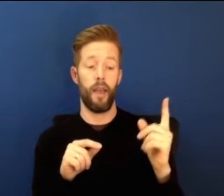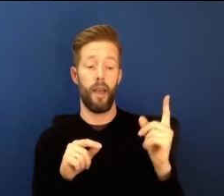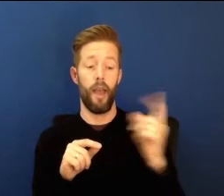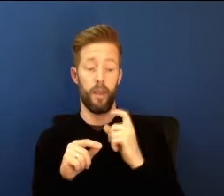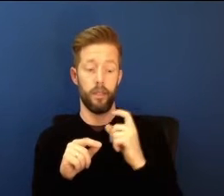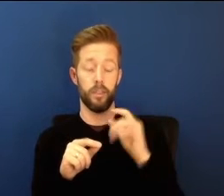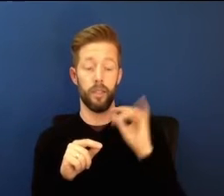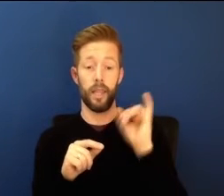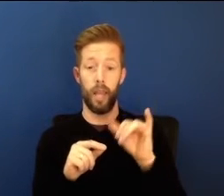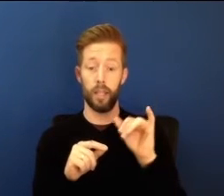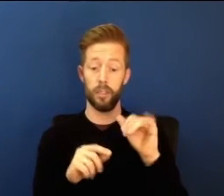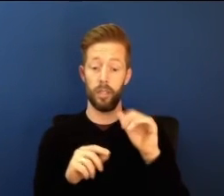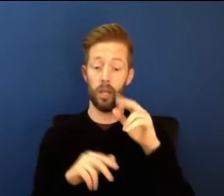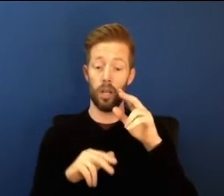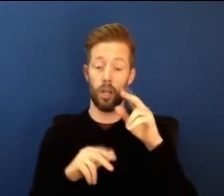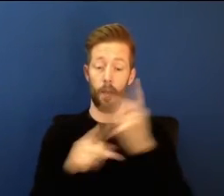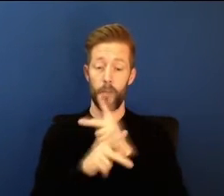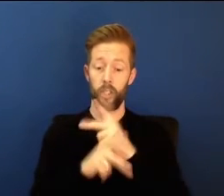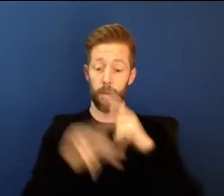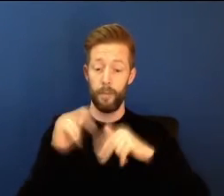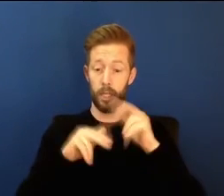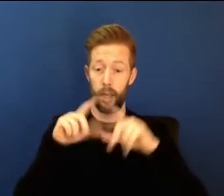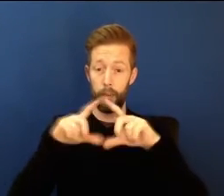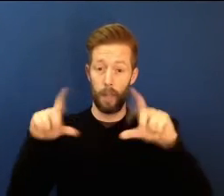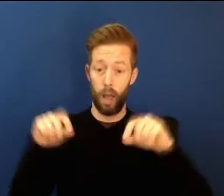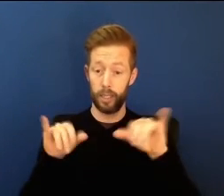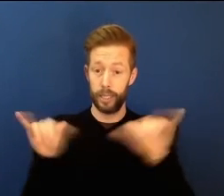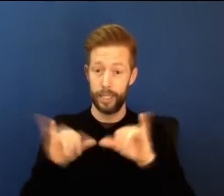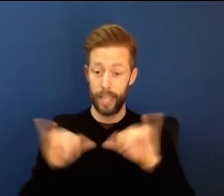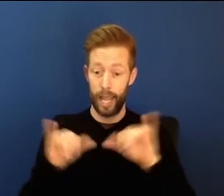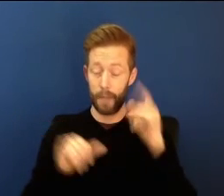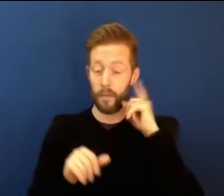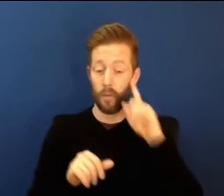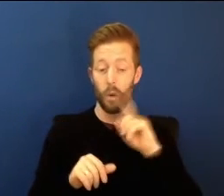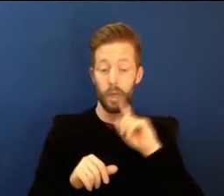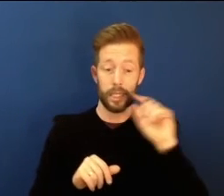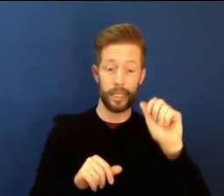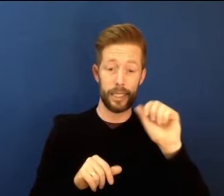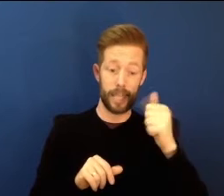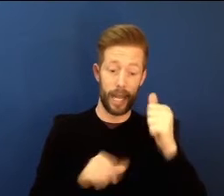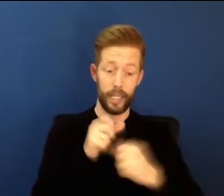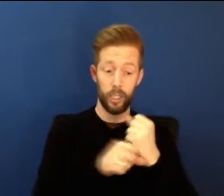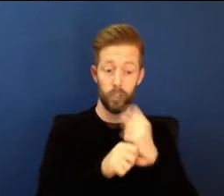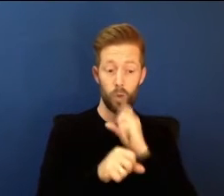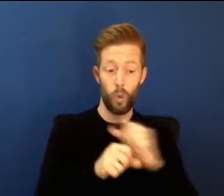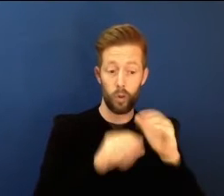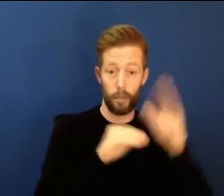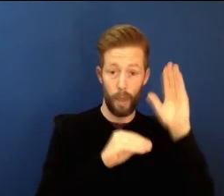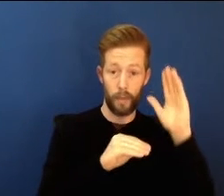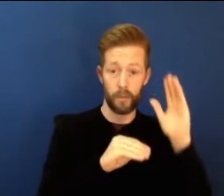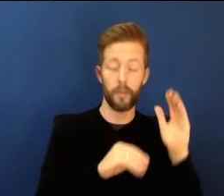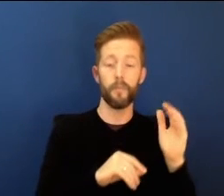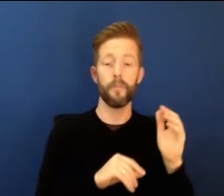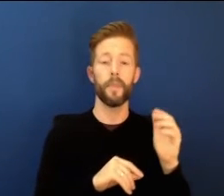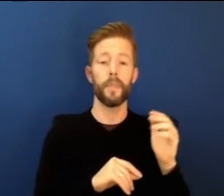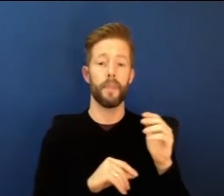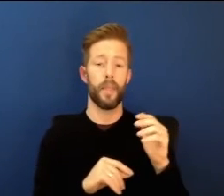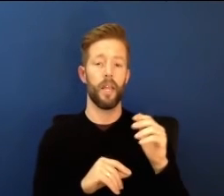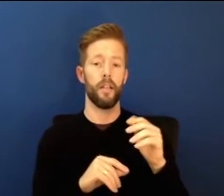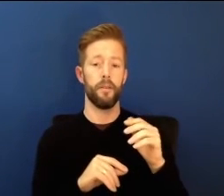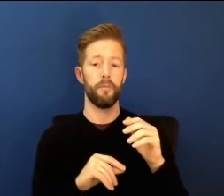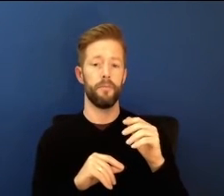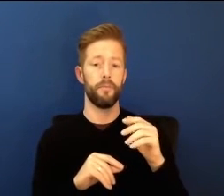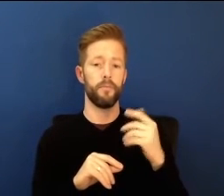is computational thinking building blocks the same for 10 plus years old? So I'm